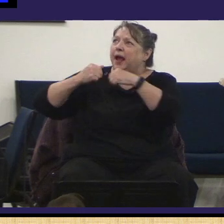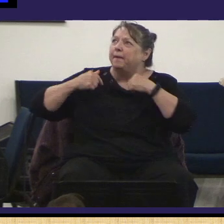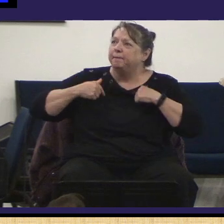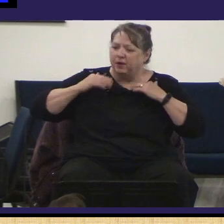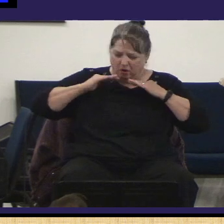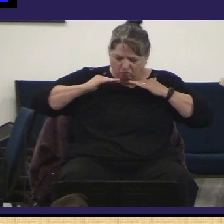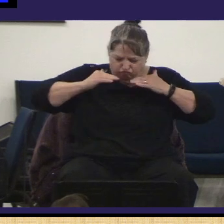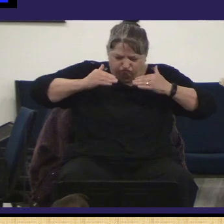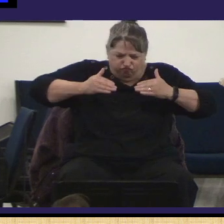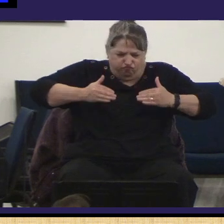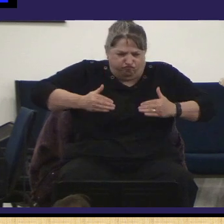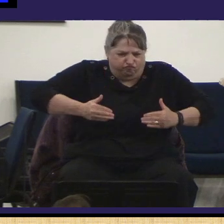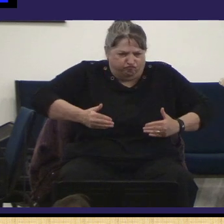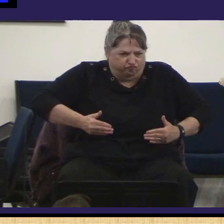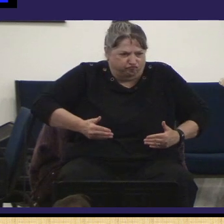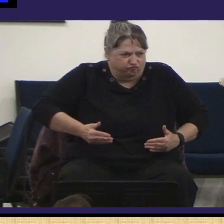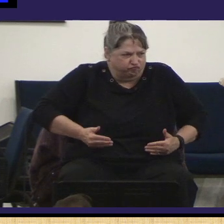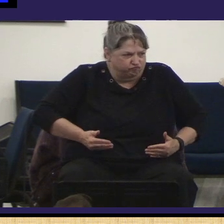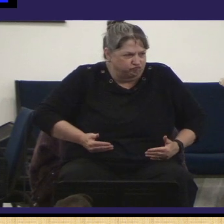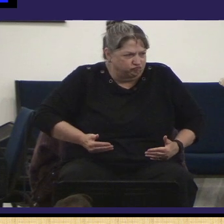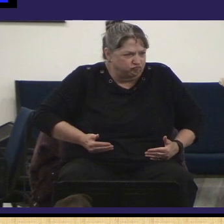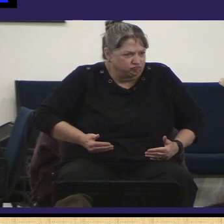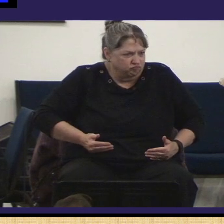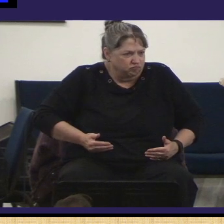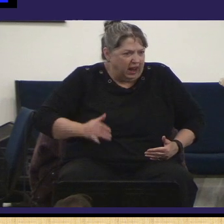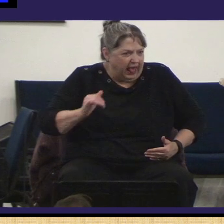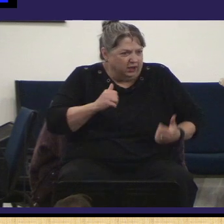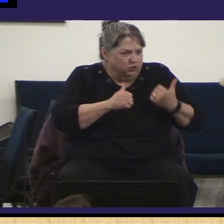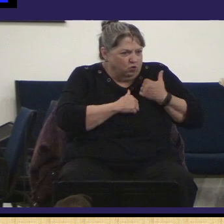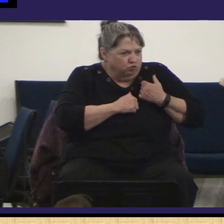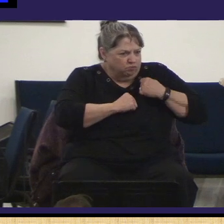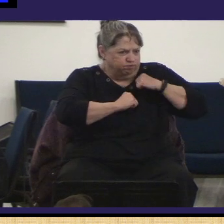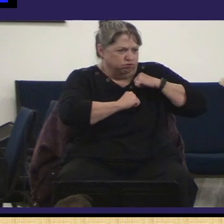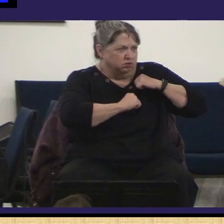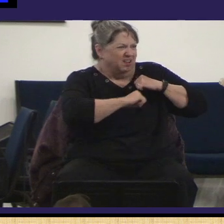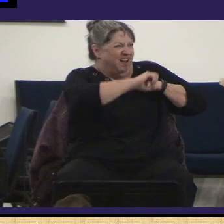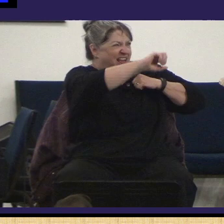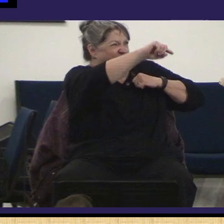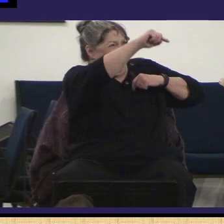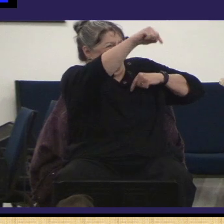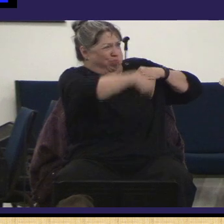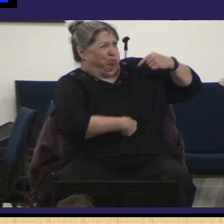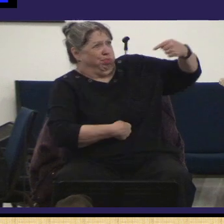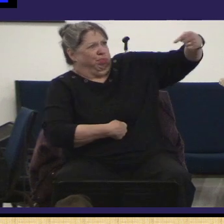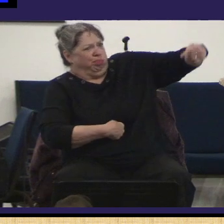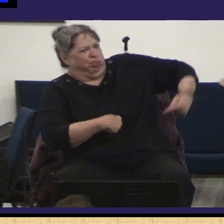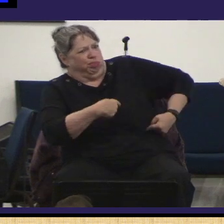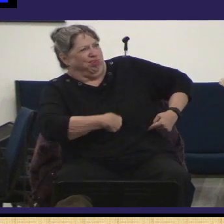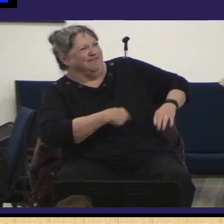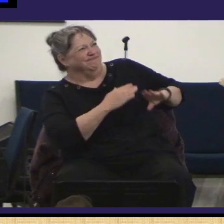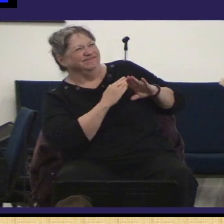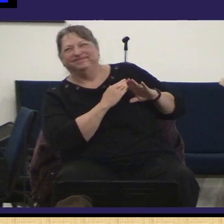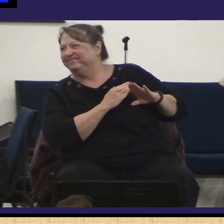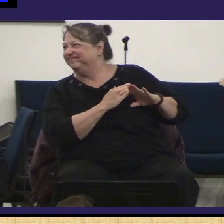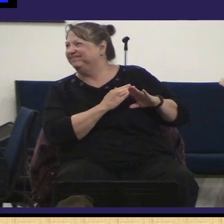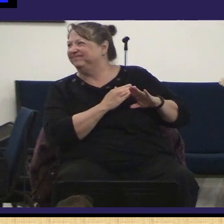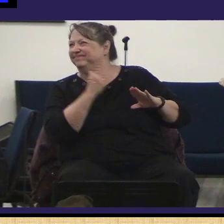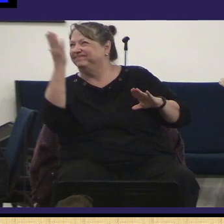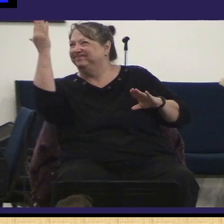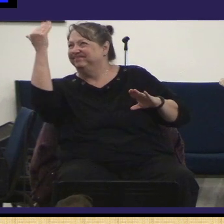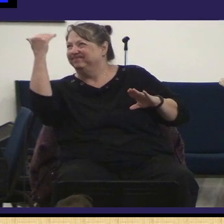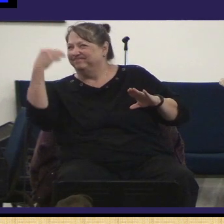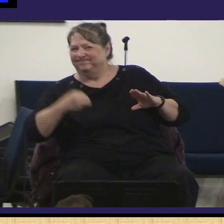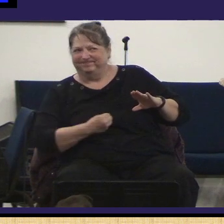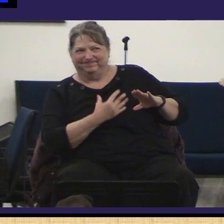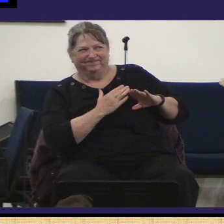demonic forces that are coming out against His work in our lives. And so staying tuned with Him, holding on to Him, declaring